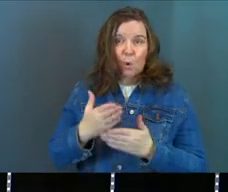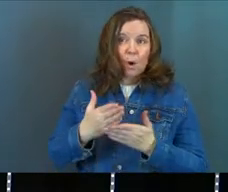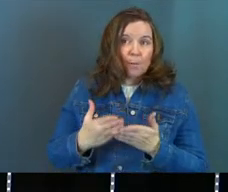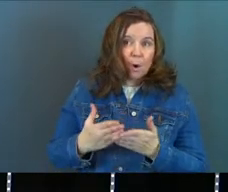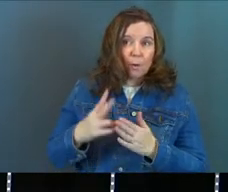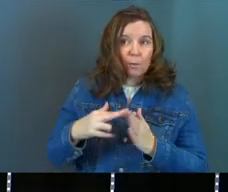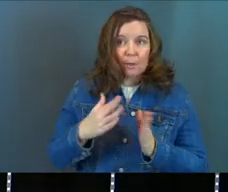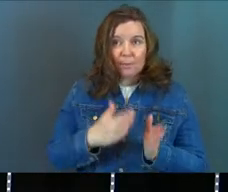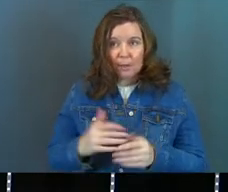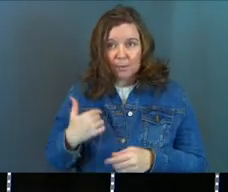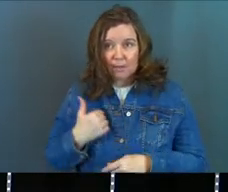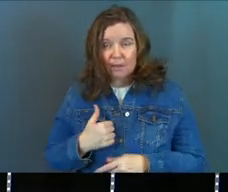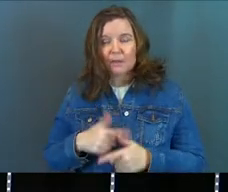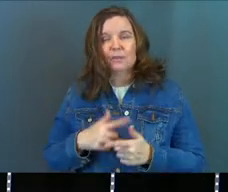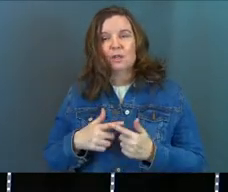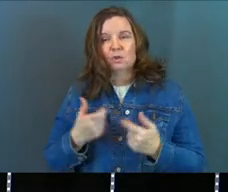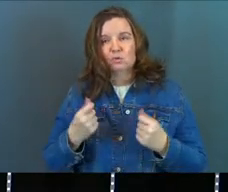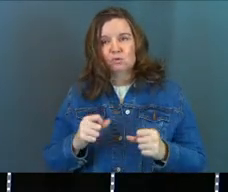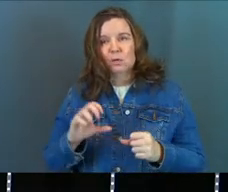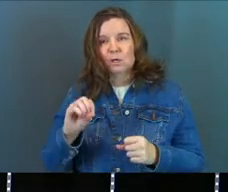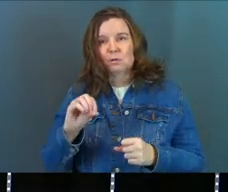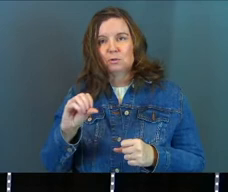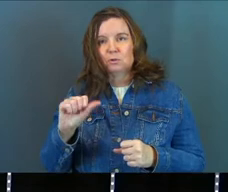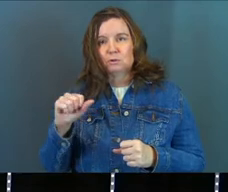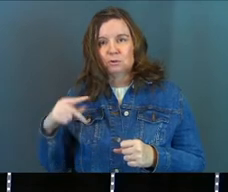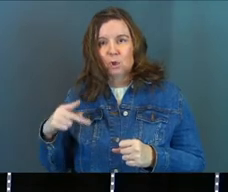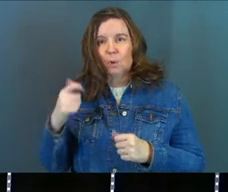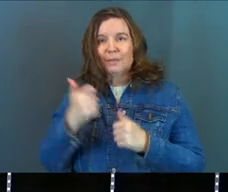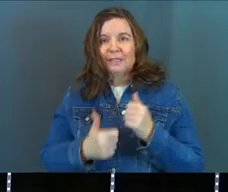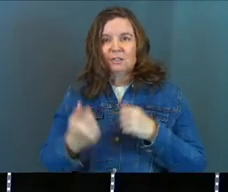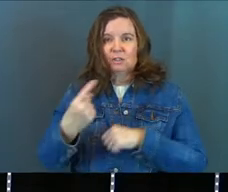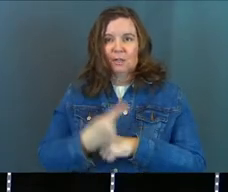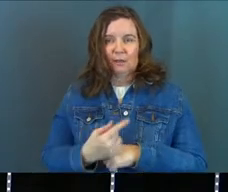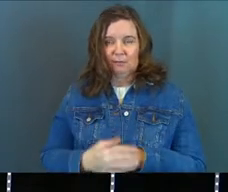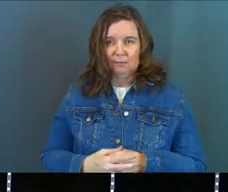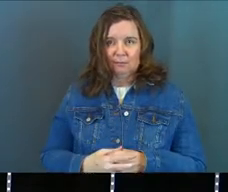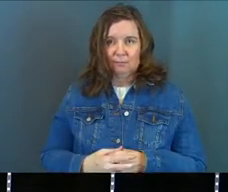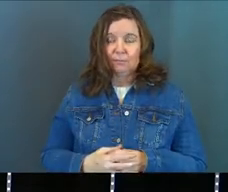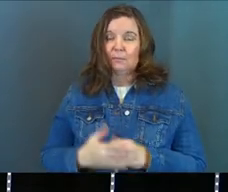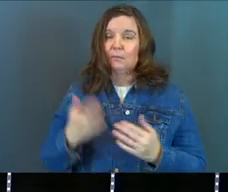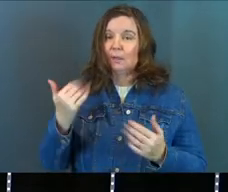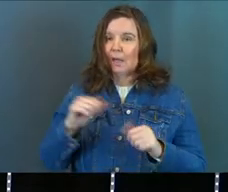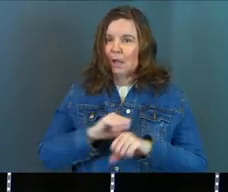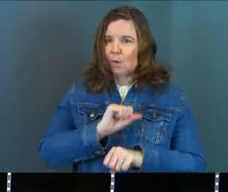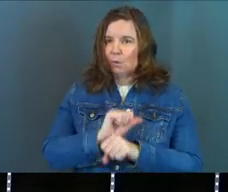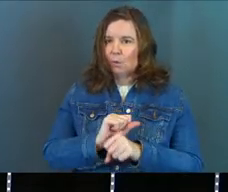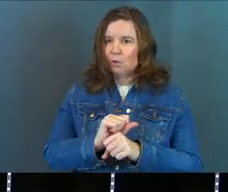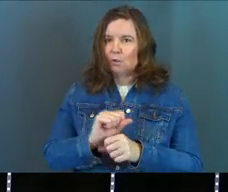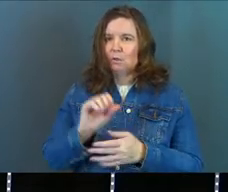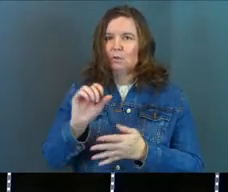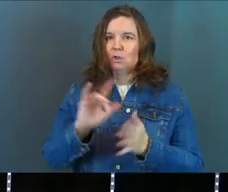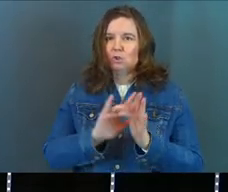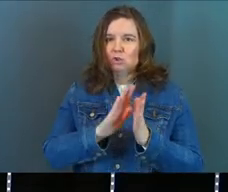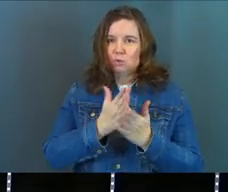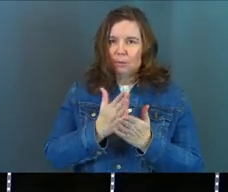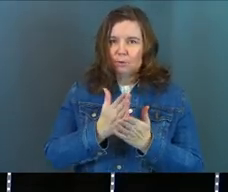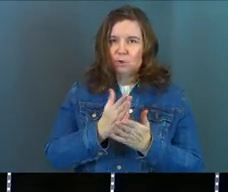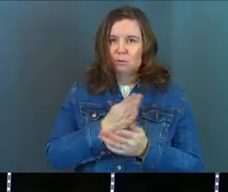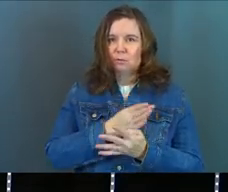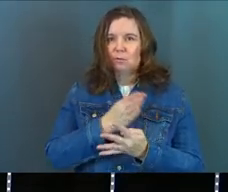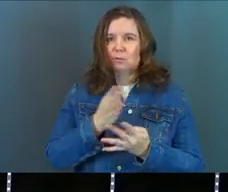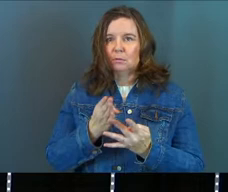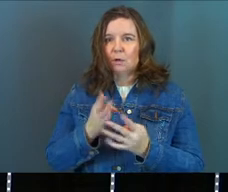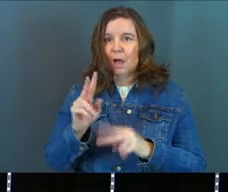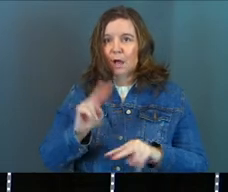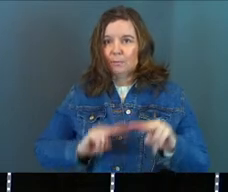part of the reading plan with us, and that you're going to try and soap each of those days. And here's how it works. Scripture, observation, application,